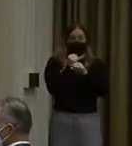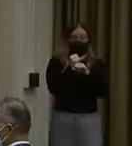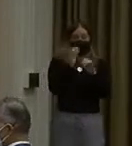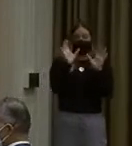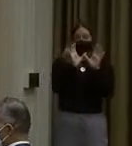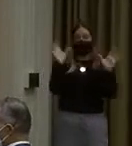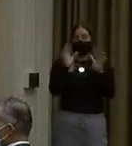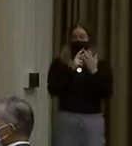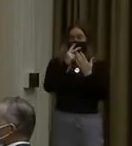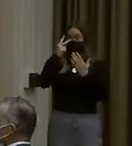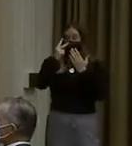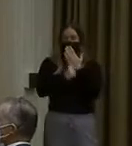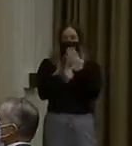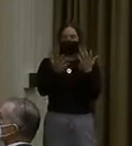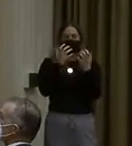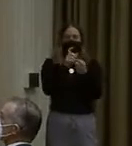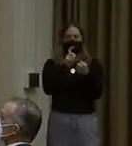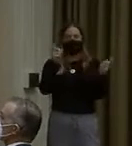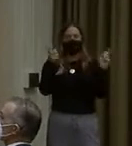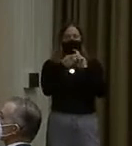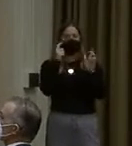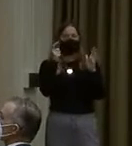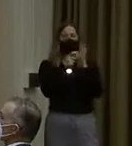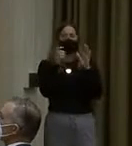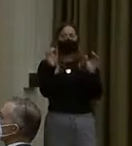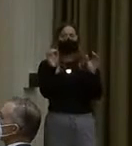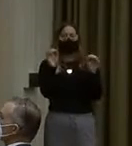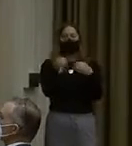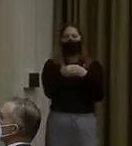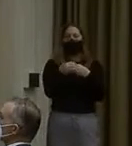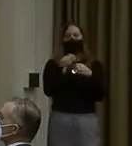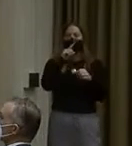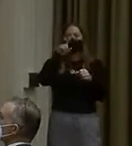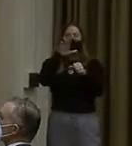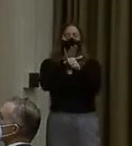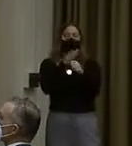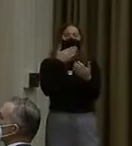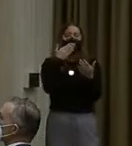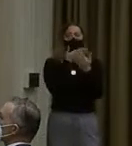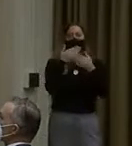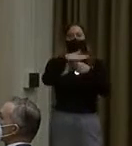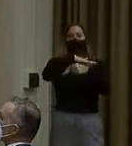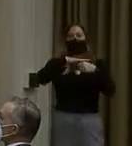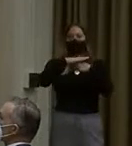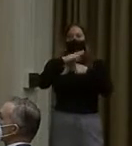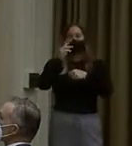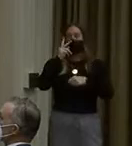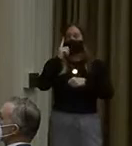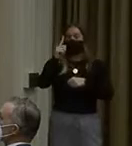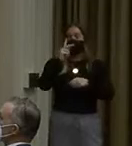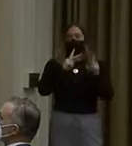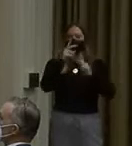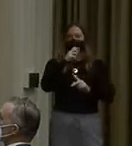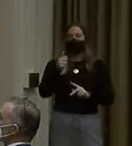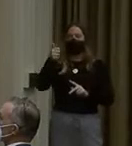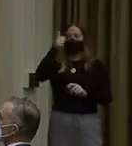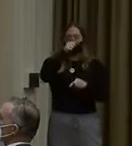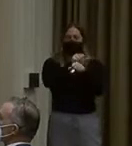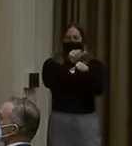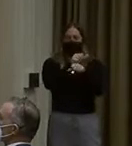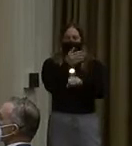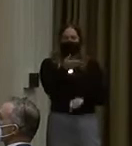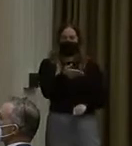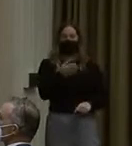Employer Program seeks to change this, and it recognizes organizations that are committed to being good places for older people to work. As of